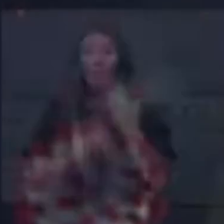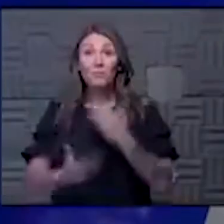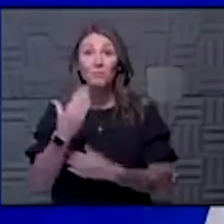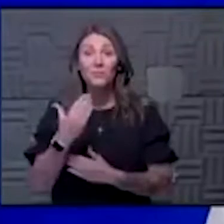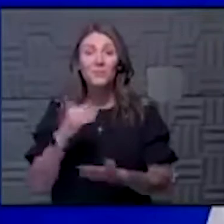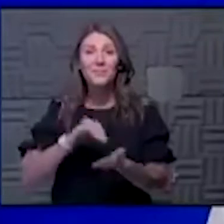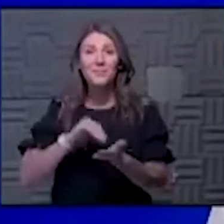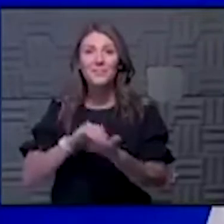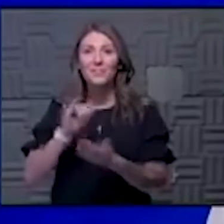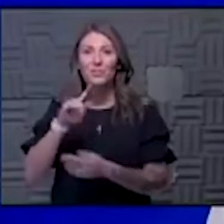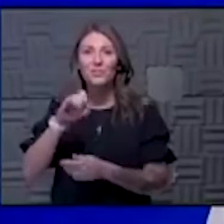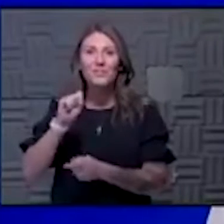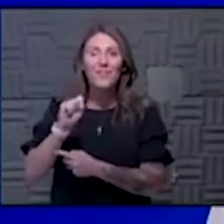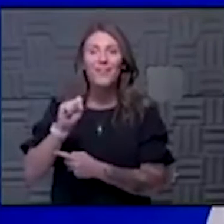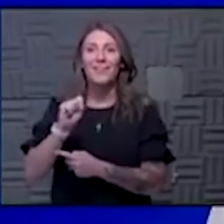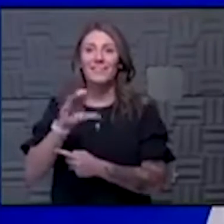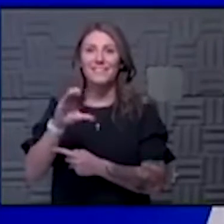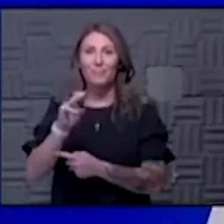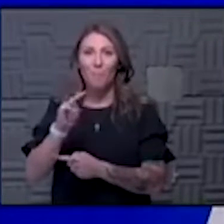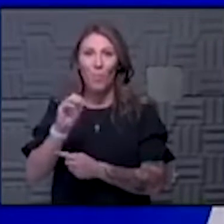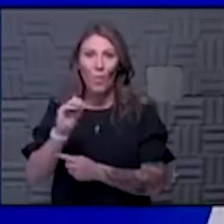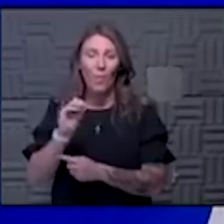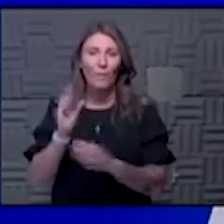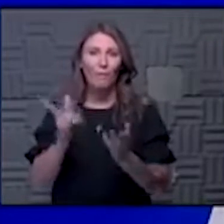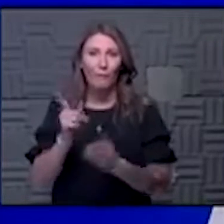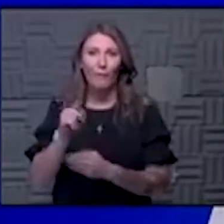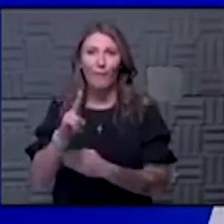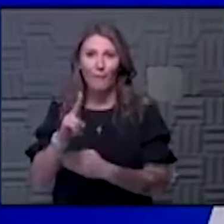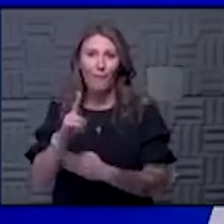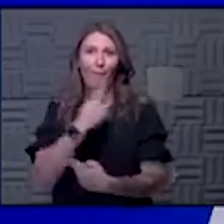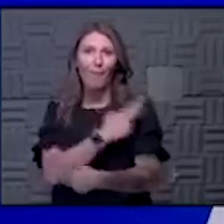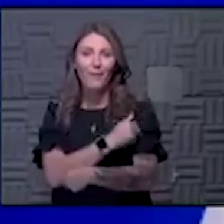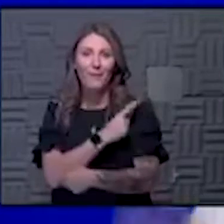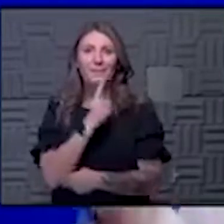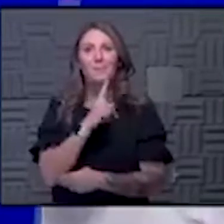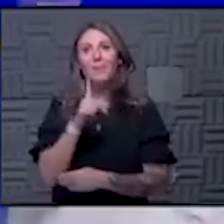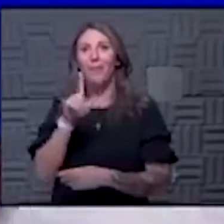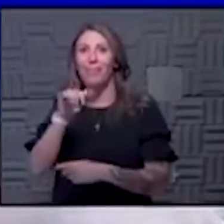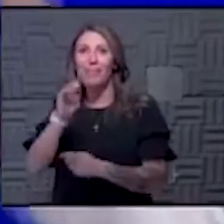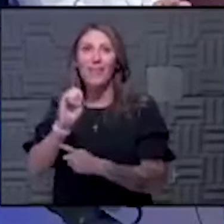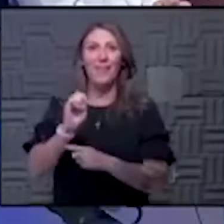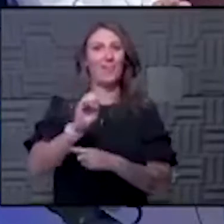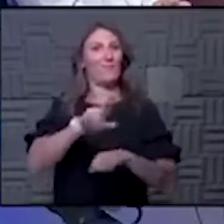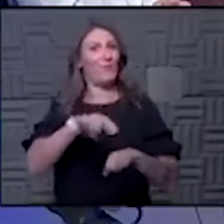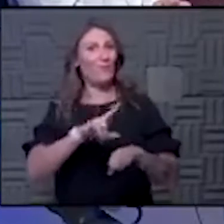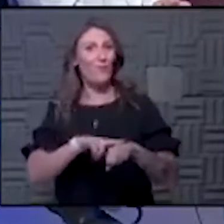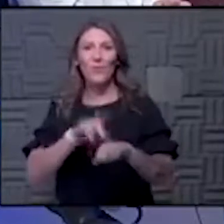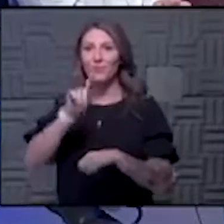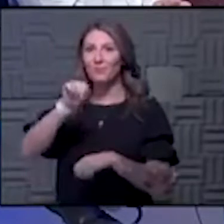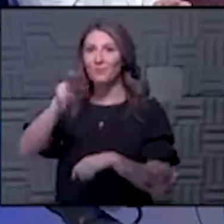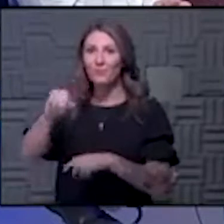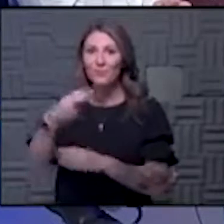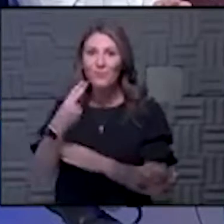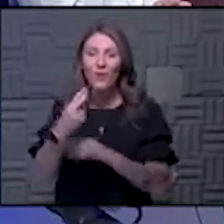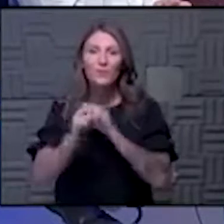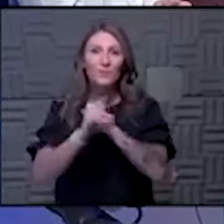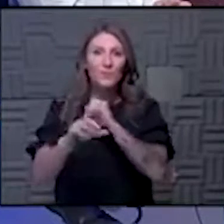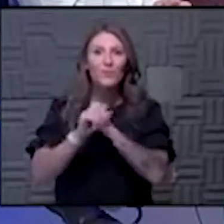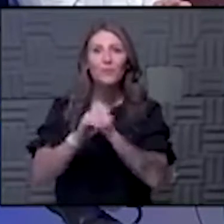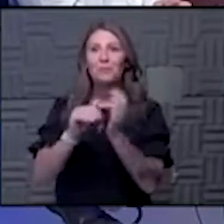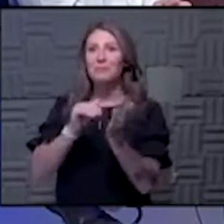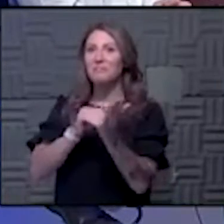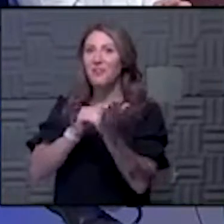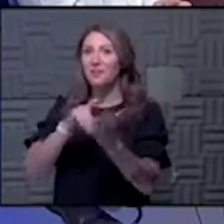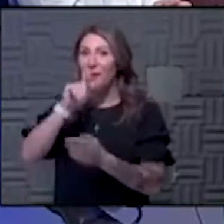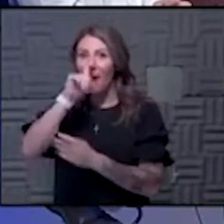Good morning. Steve Stites, Chief Medical Officer here at the University of Kansas Health System, joined with you live, of course, in the Dolph Simons Family Studio by Hawkeye. We're